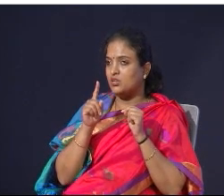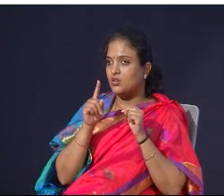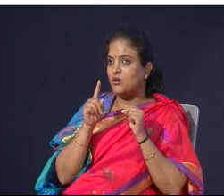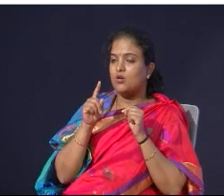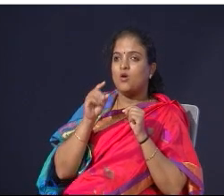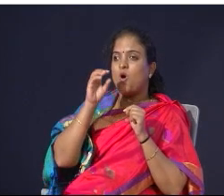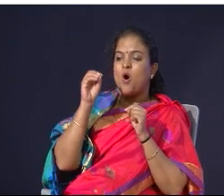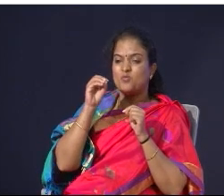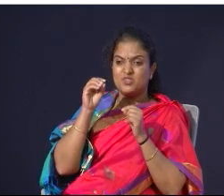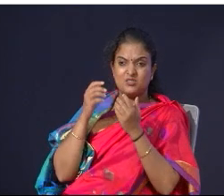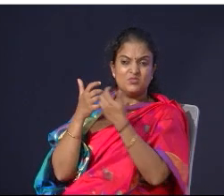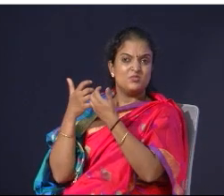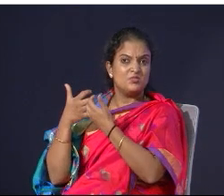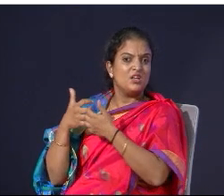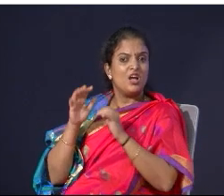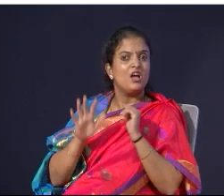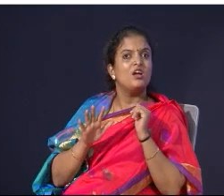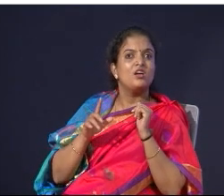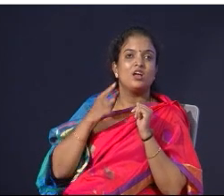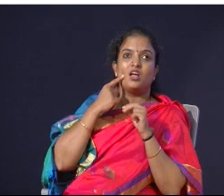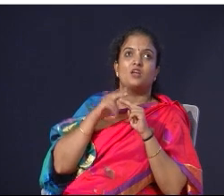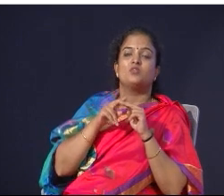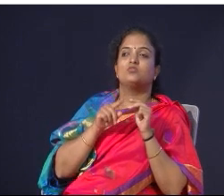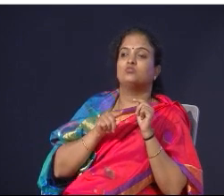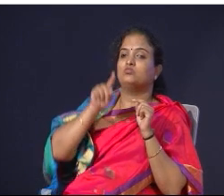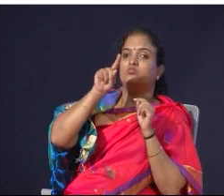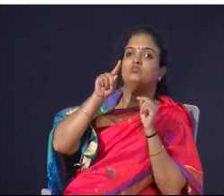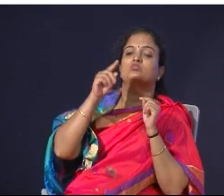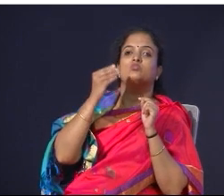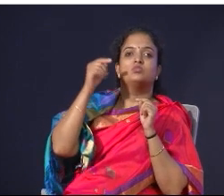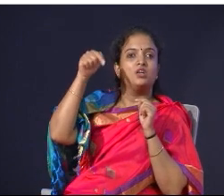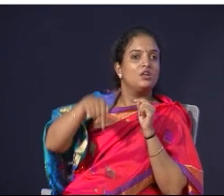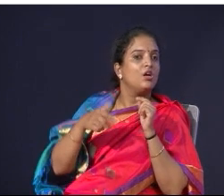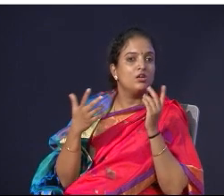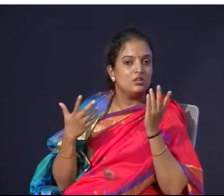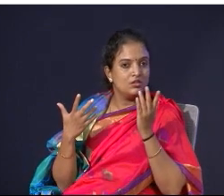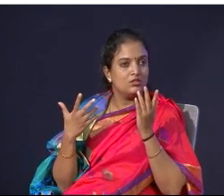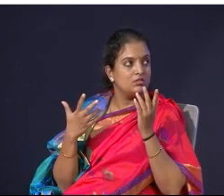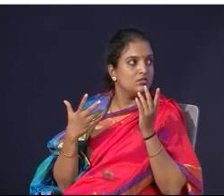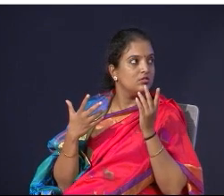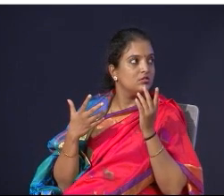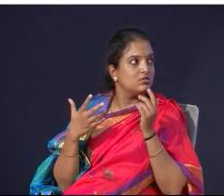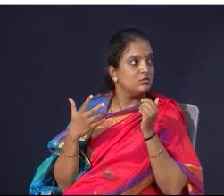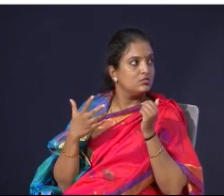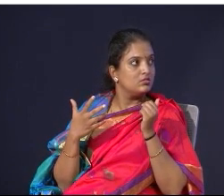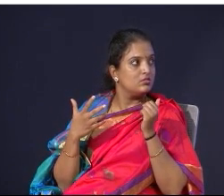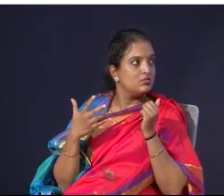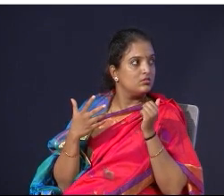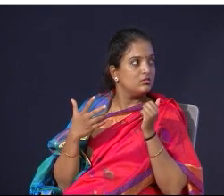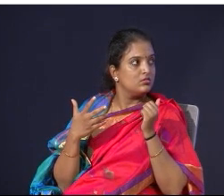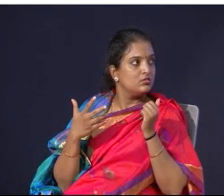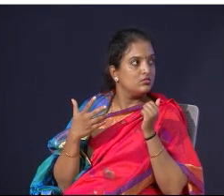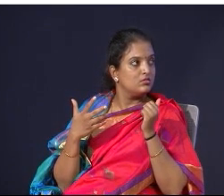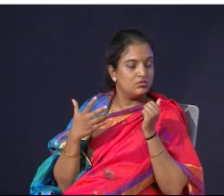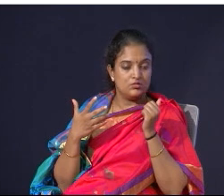objects. Okay, and at times his handwriting used to go up like that. Right. So the OT said, you just work.